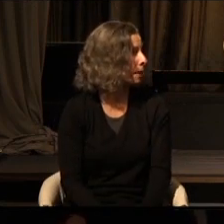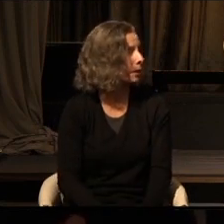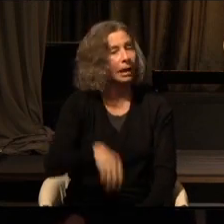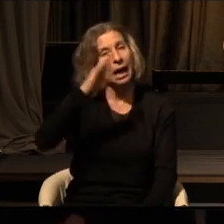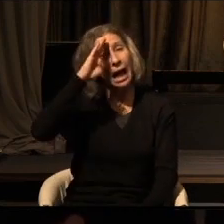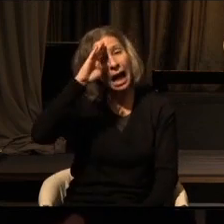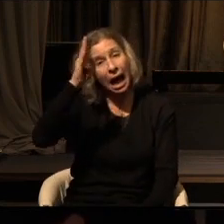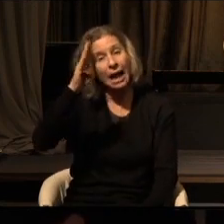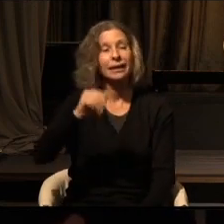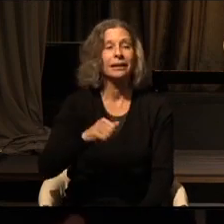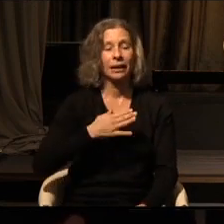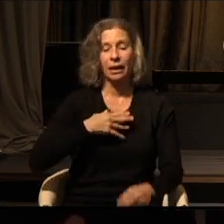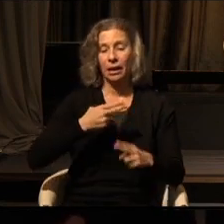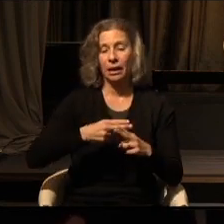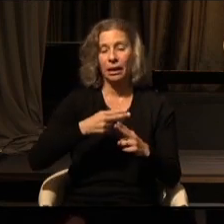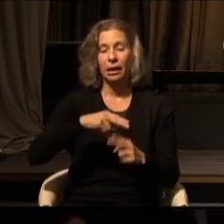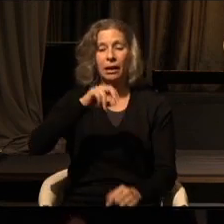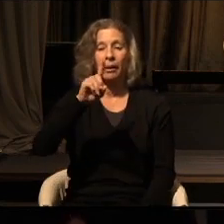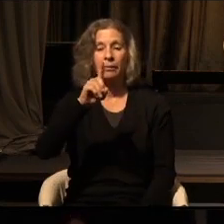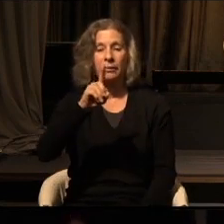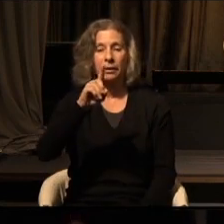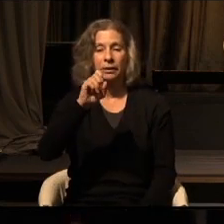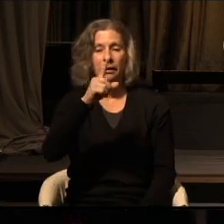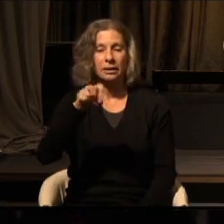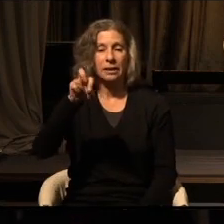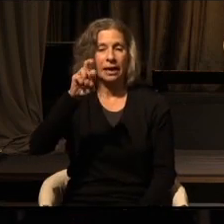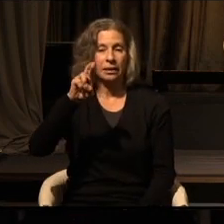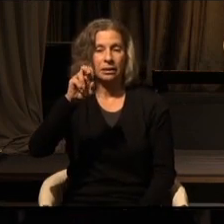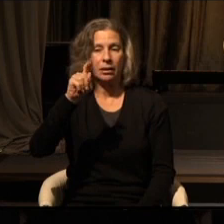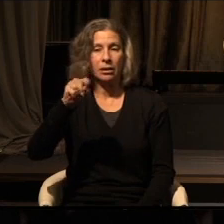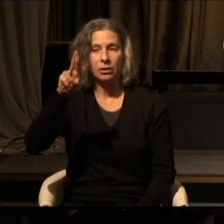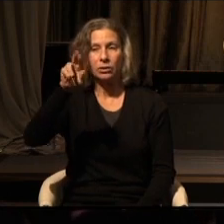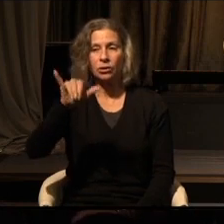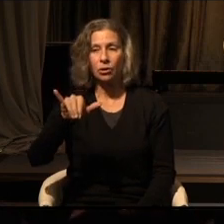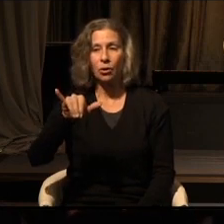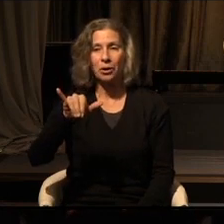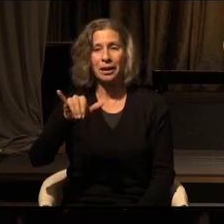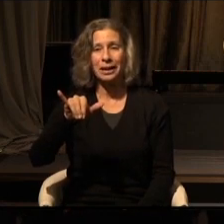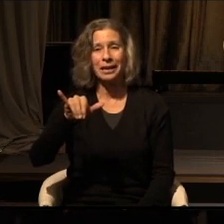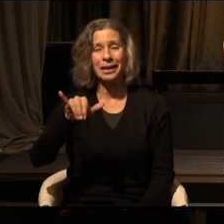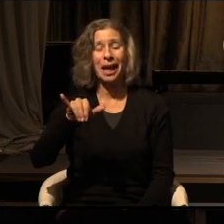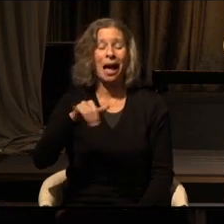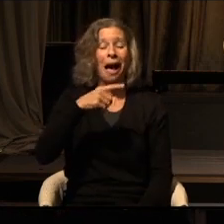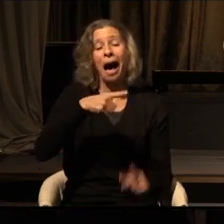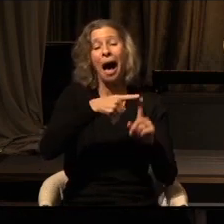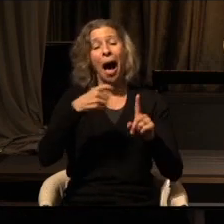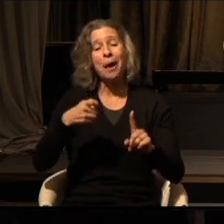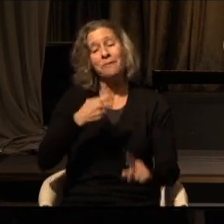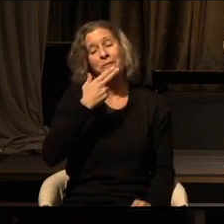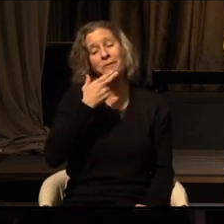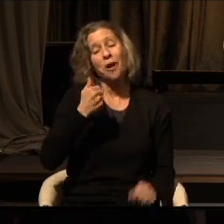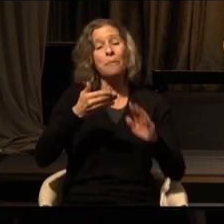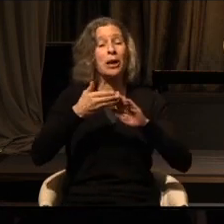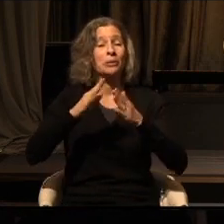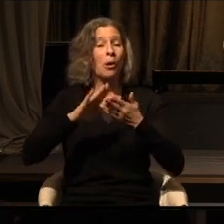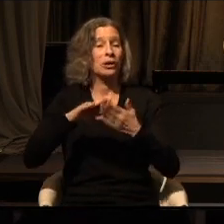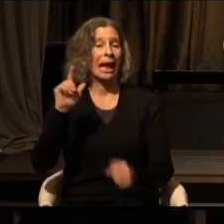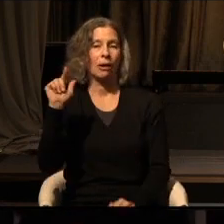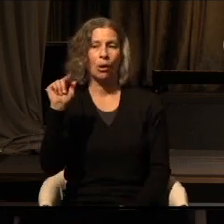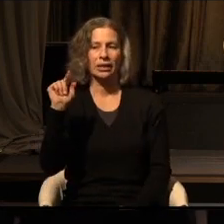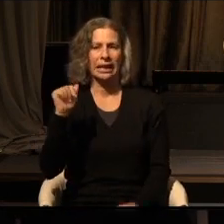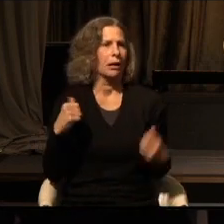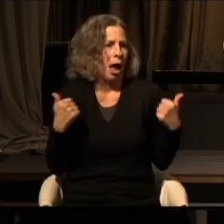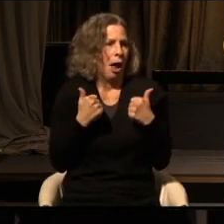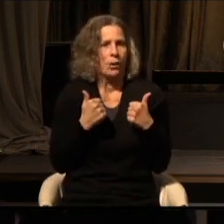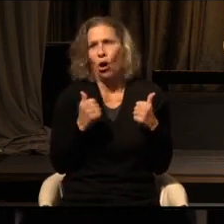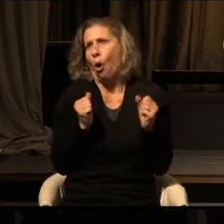Hi, everyone. My name is Dexter Story. I'm from a small town called Los Angeles. Hence my coat on now.